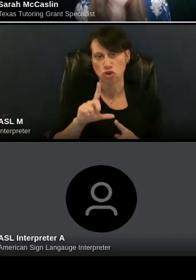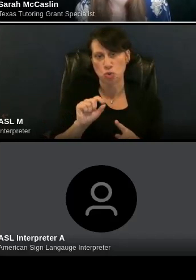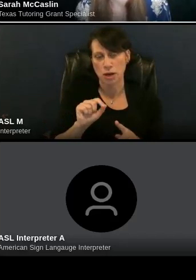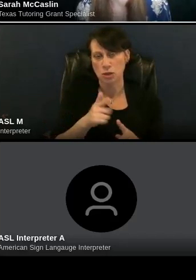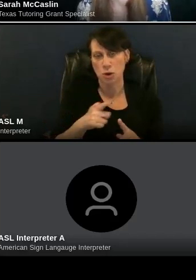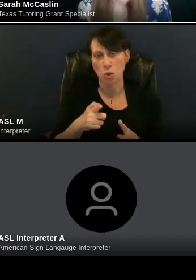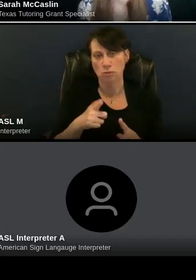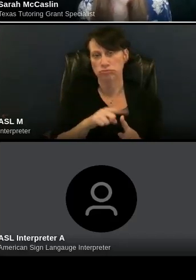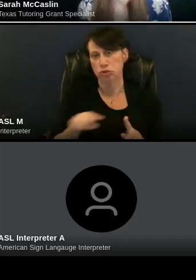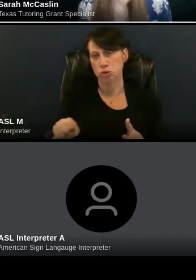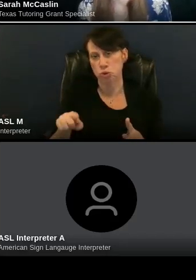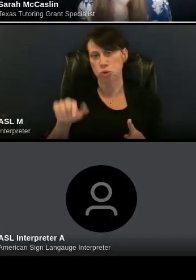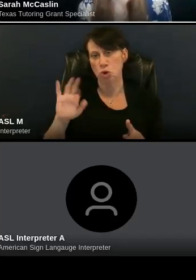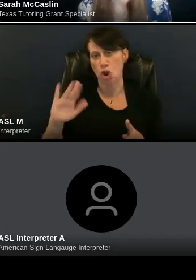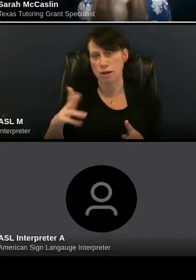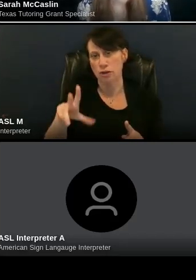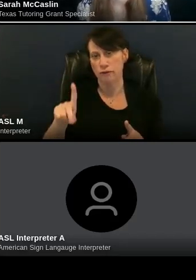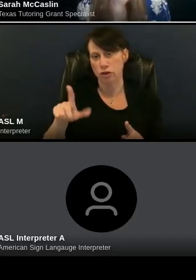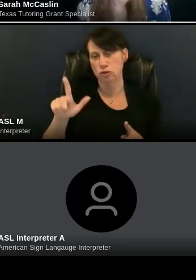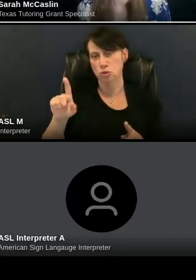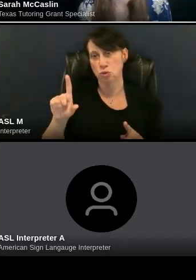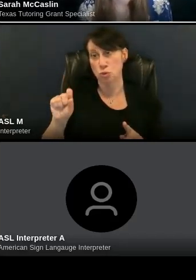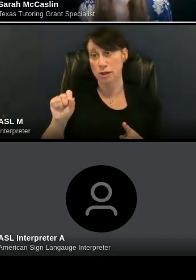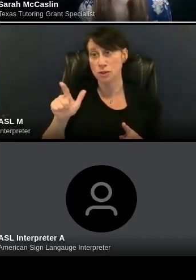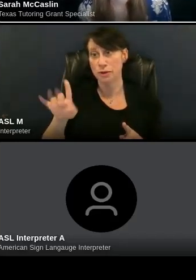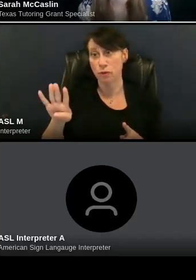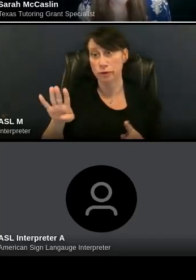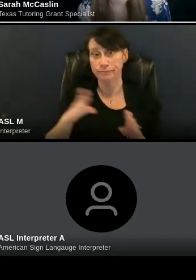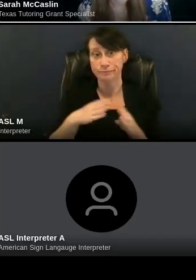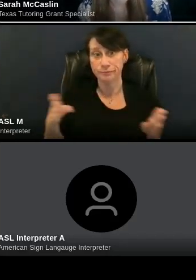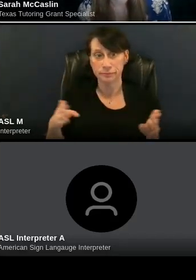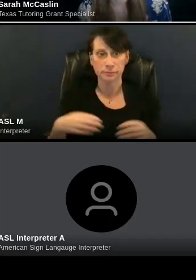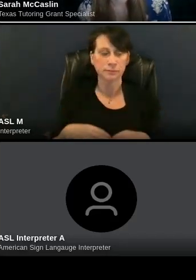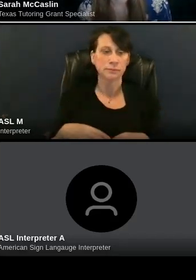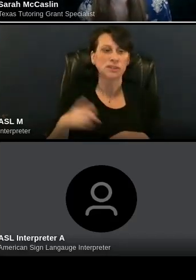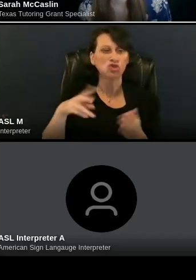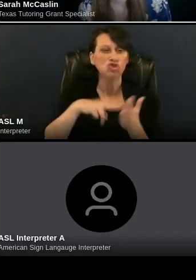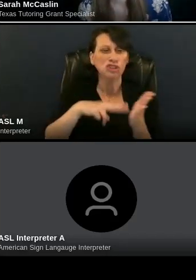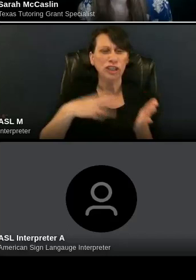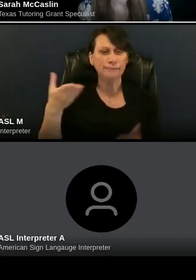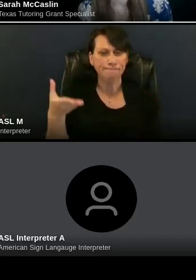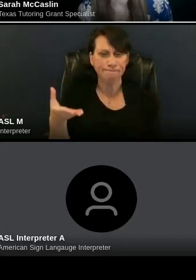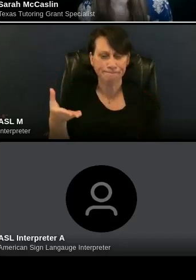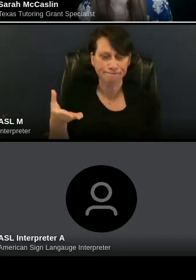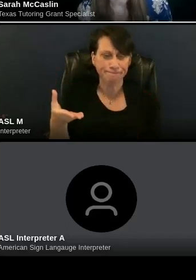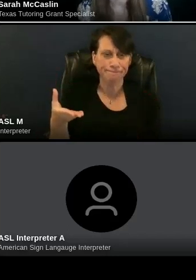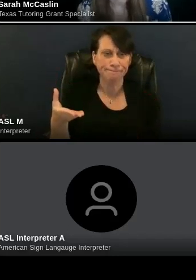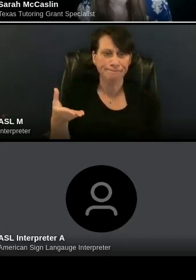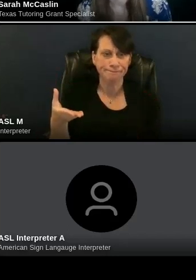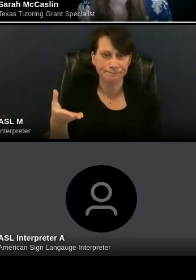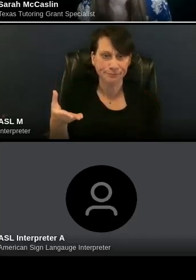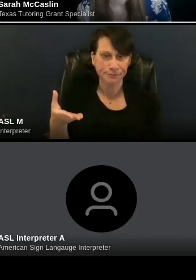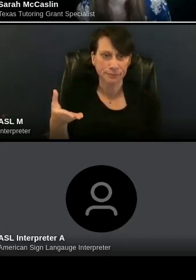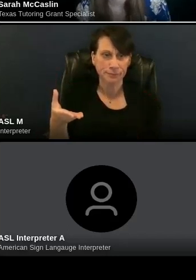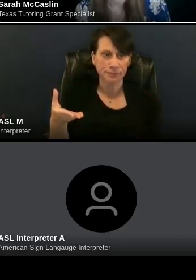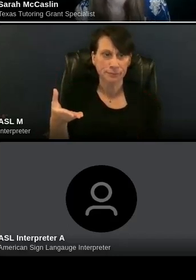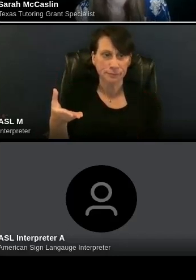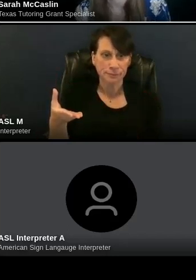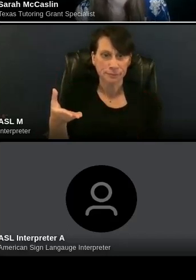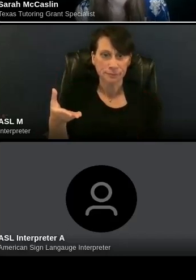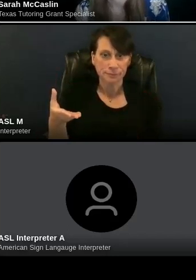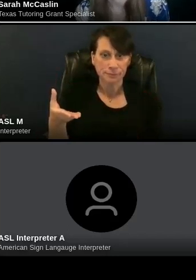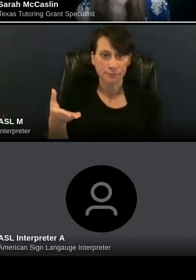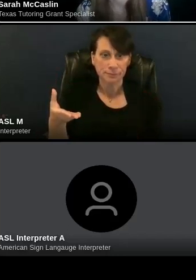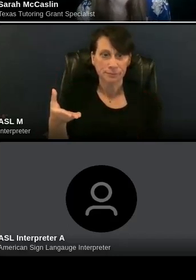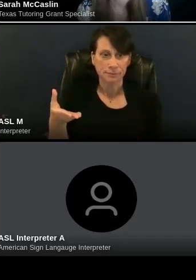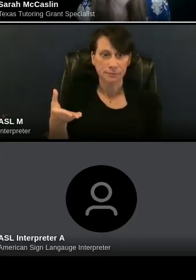2021 to August 31st of 2024. Pre-award costs are permitted if requested and approved, and that would